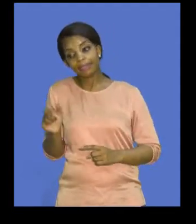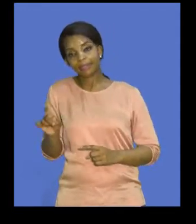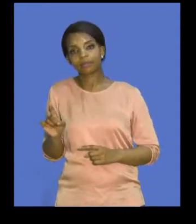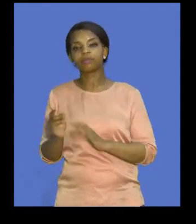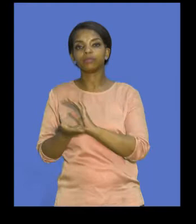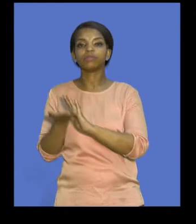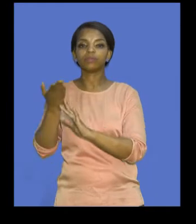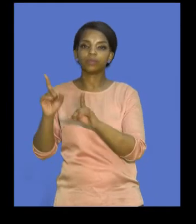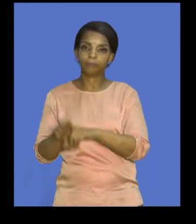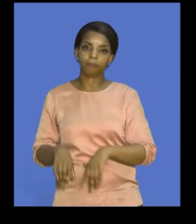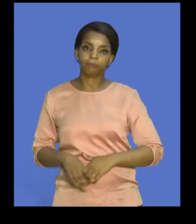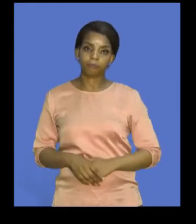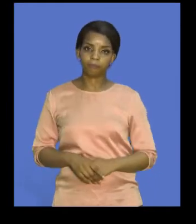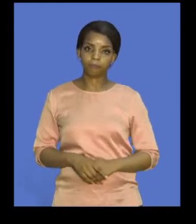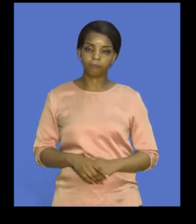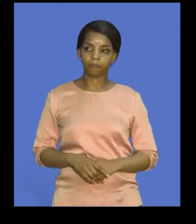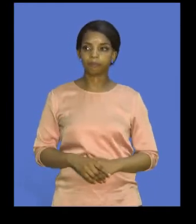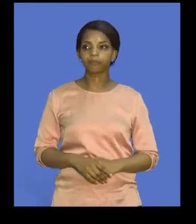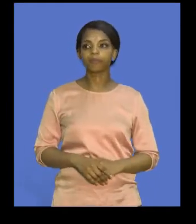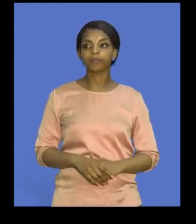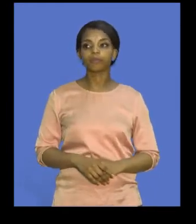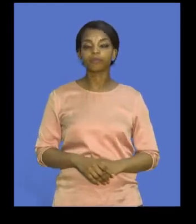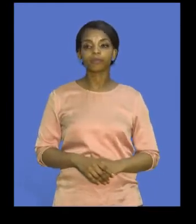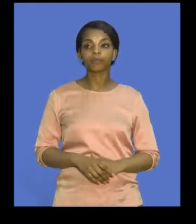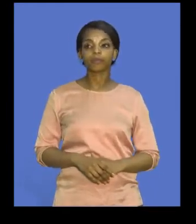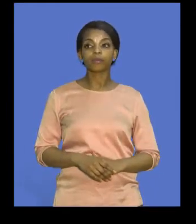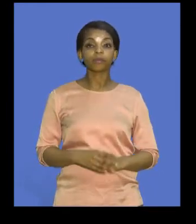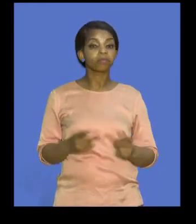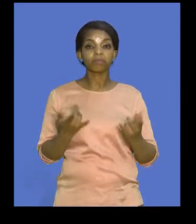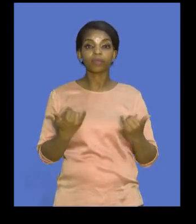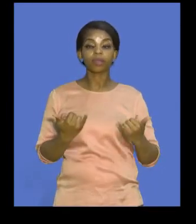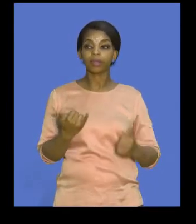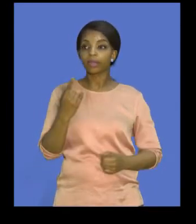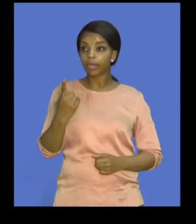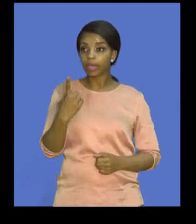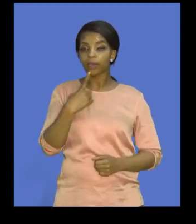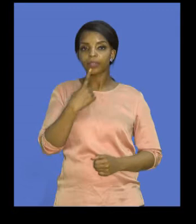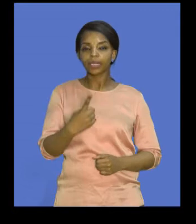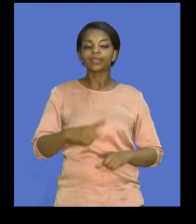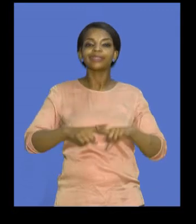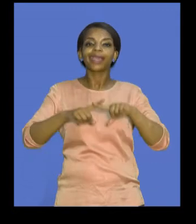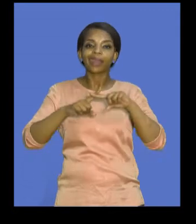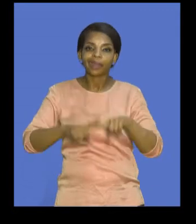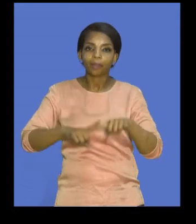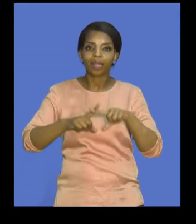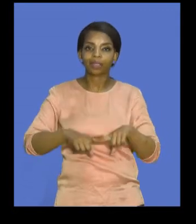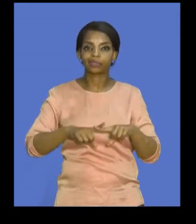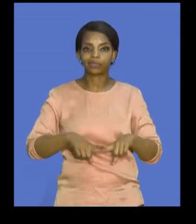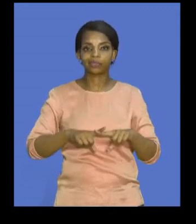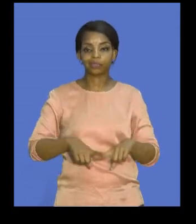The other one, so the other one here in this case is the dependent or the response variable.